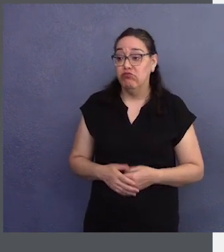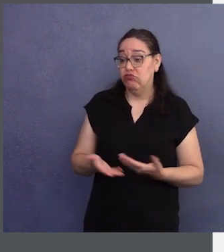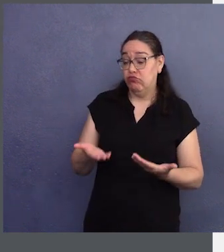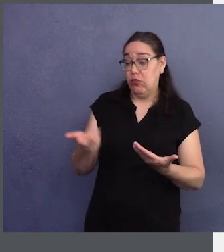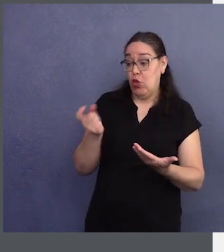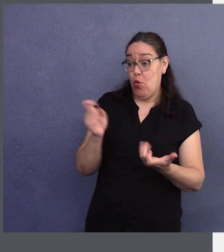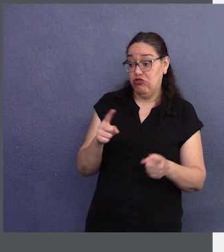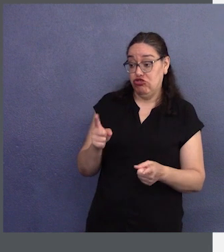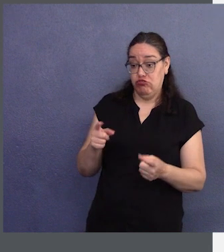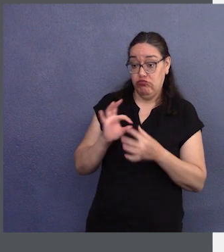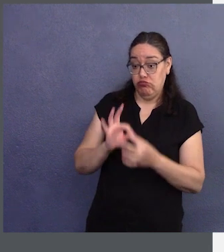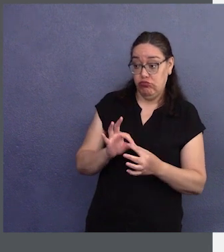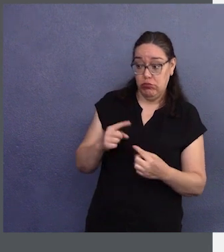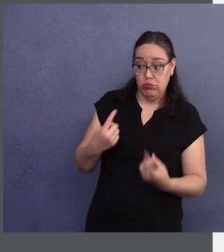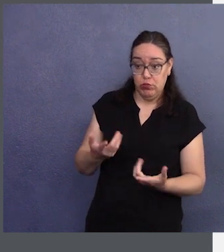questions about that?